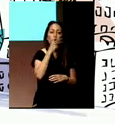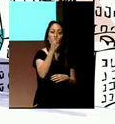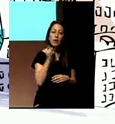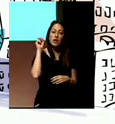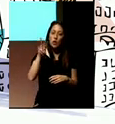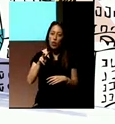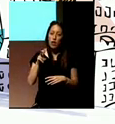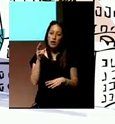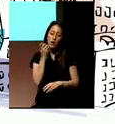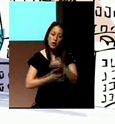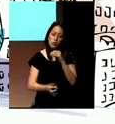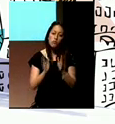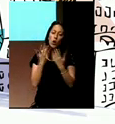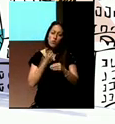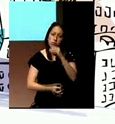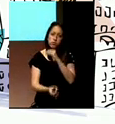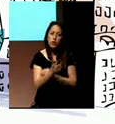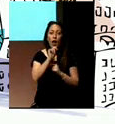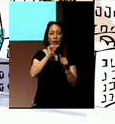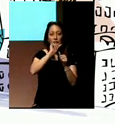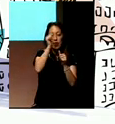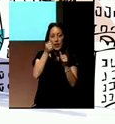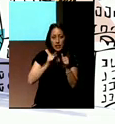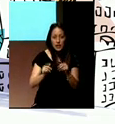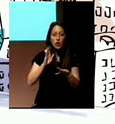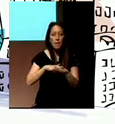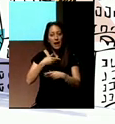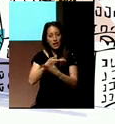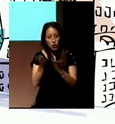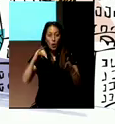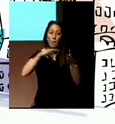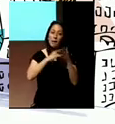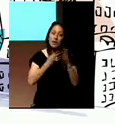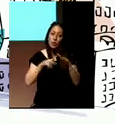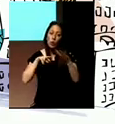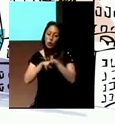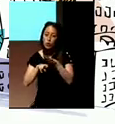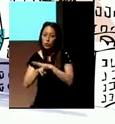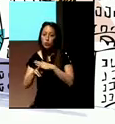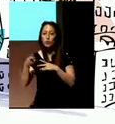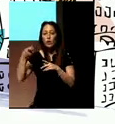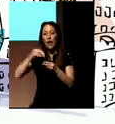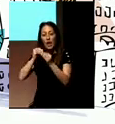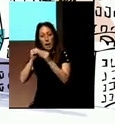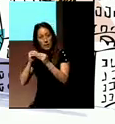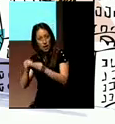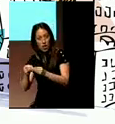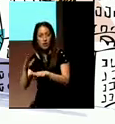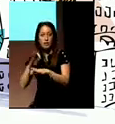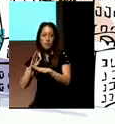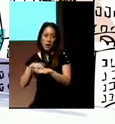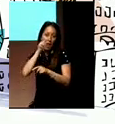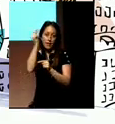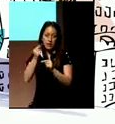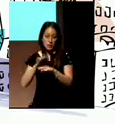She published a book in 2012, Design for All, Methods, Tools, and Applications. Thank you.